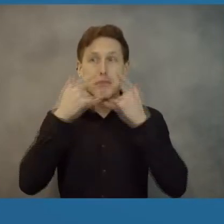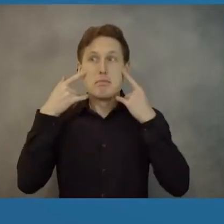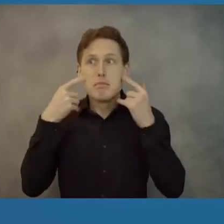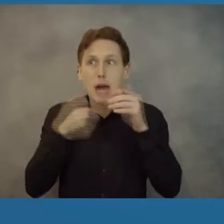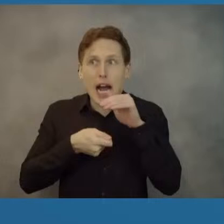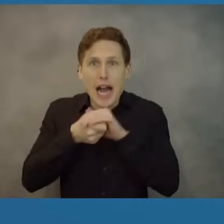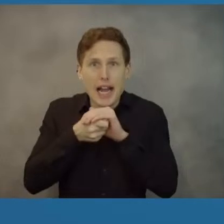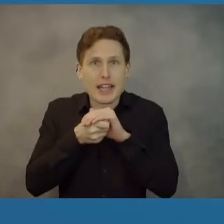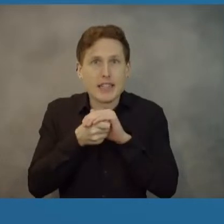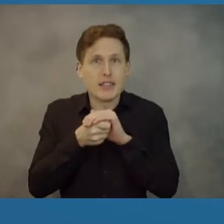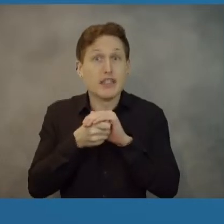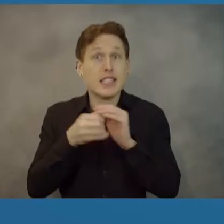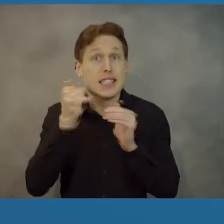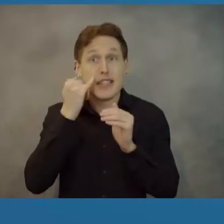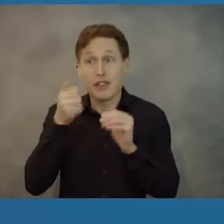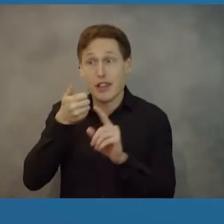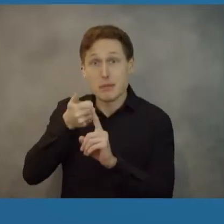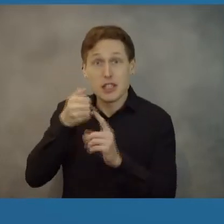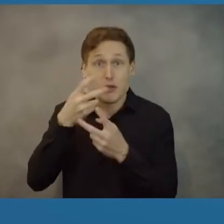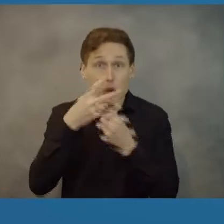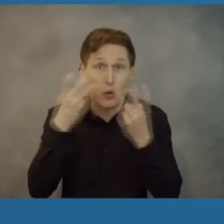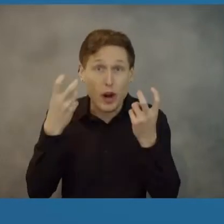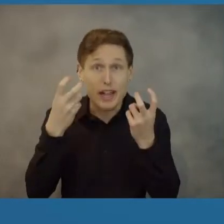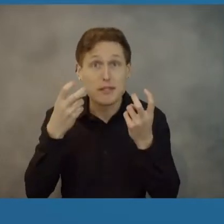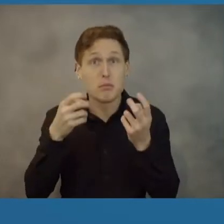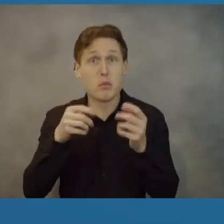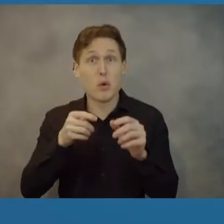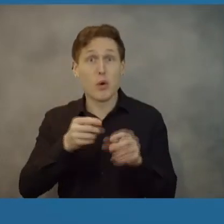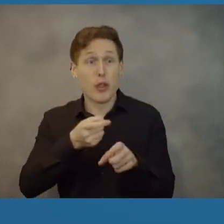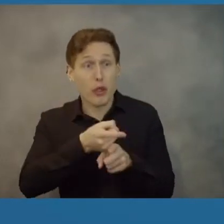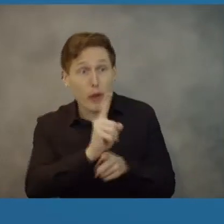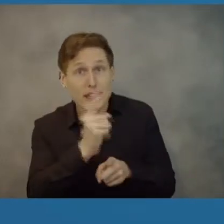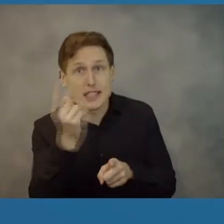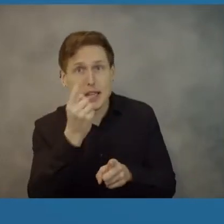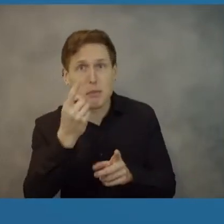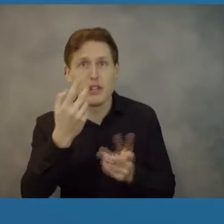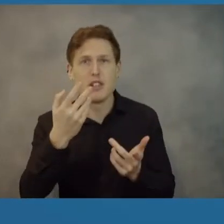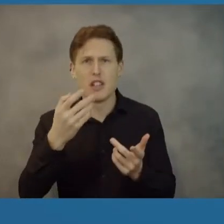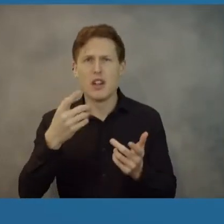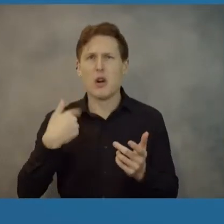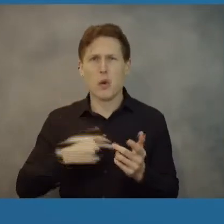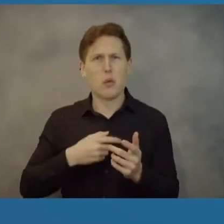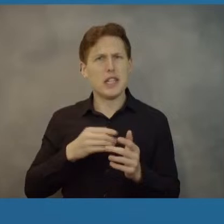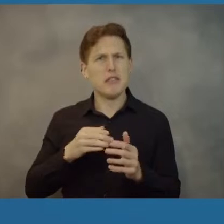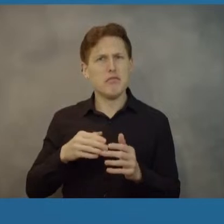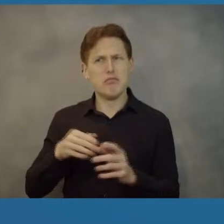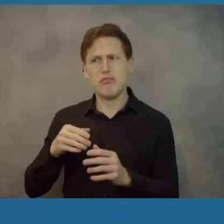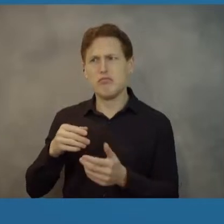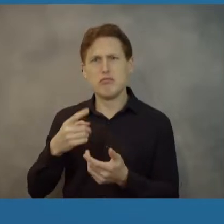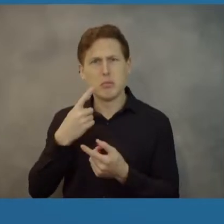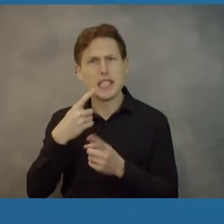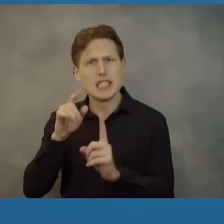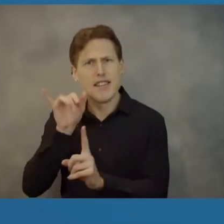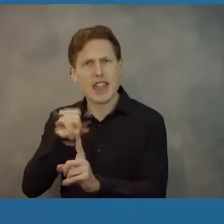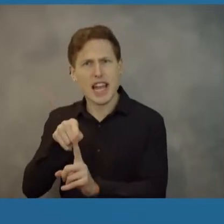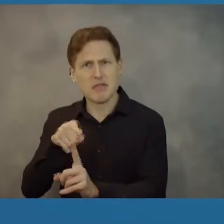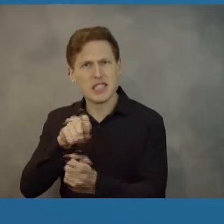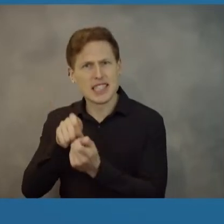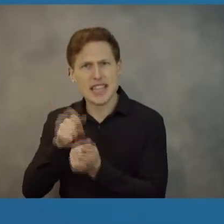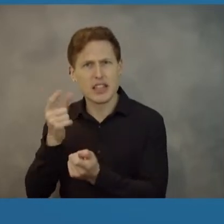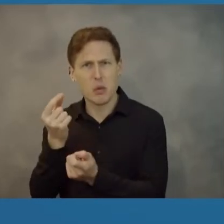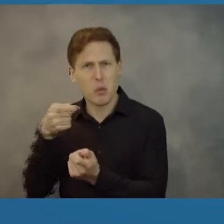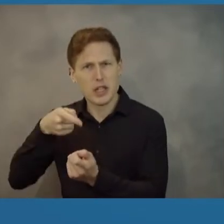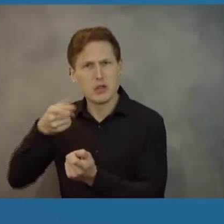person or committing a crime or harassing or threatening. We got to that. That's exactly what this does. This is going to stop all the